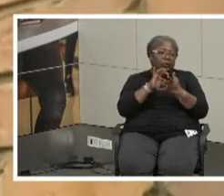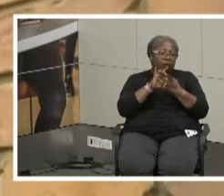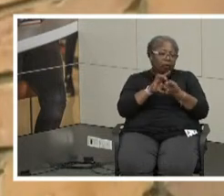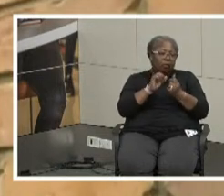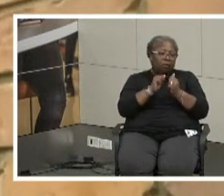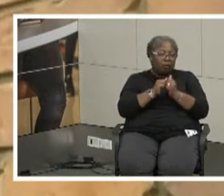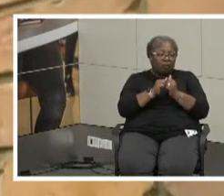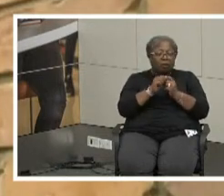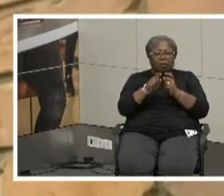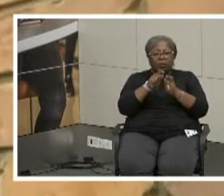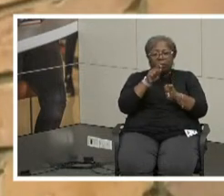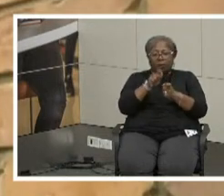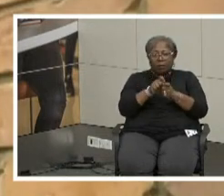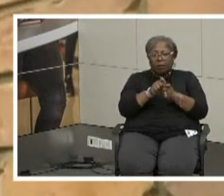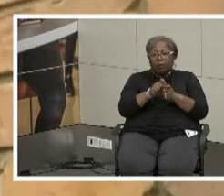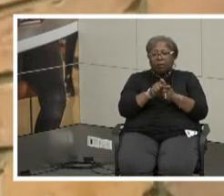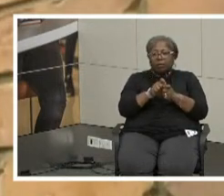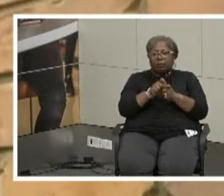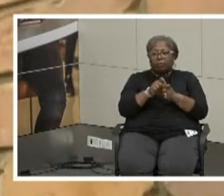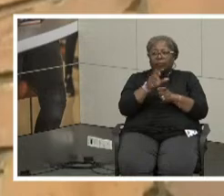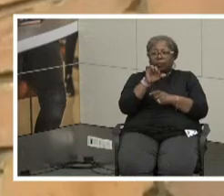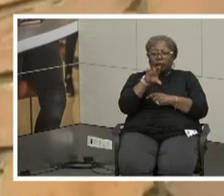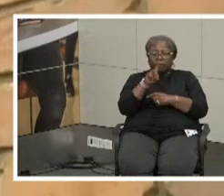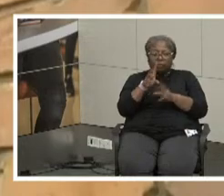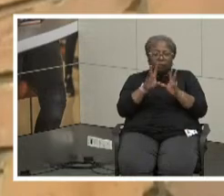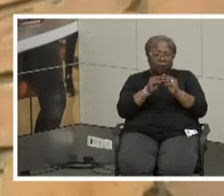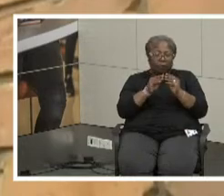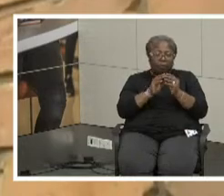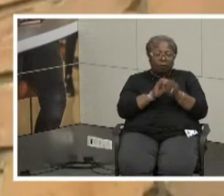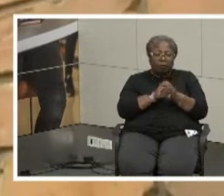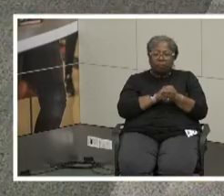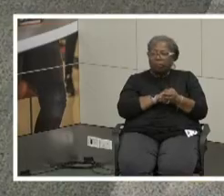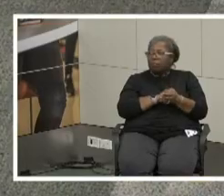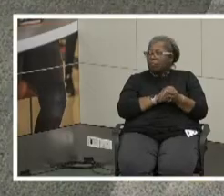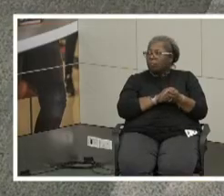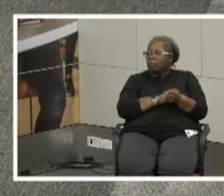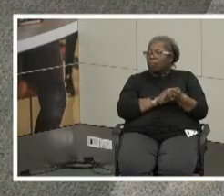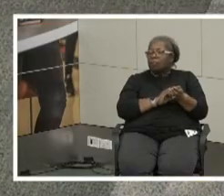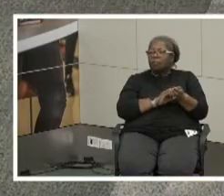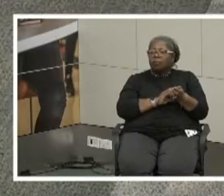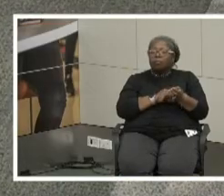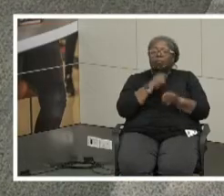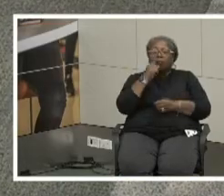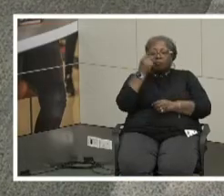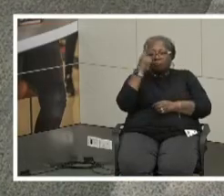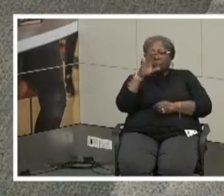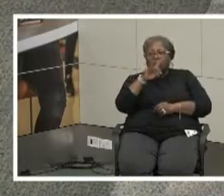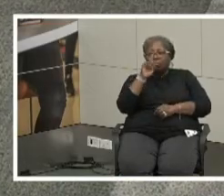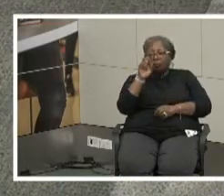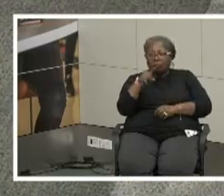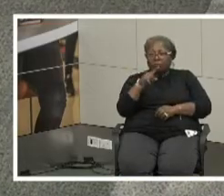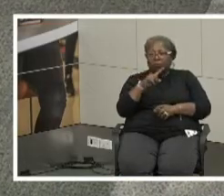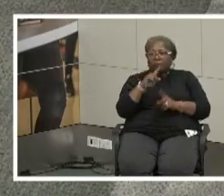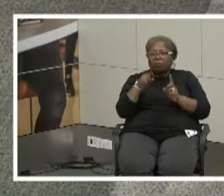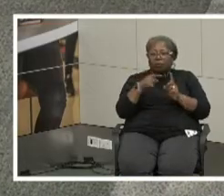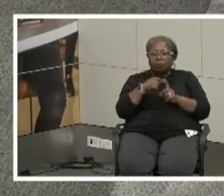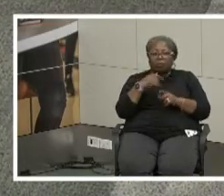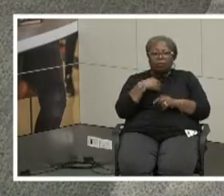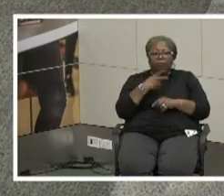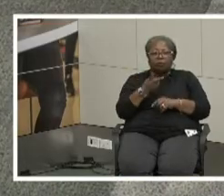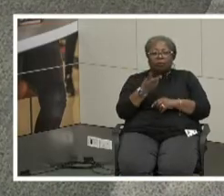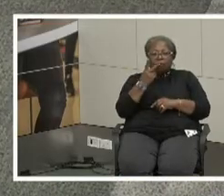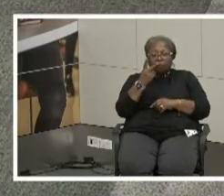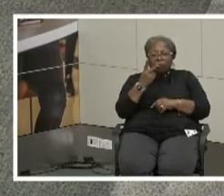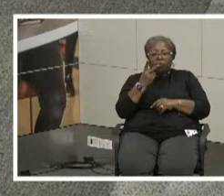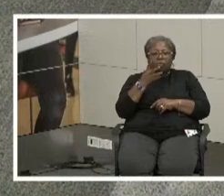uh the particular uh the particular art meeting okay I understand your question when um there's two